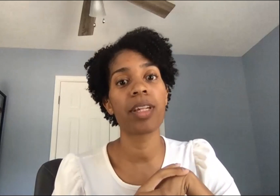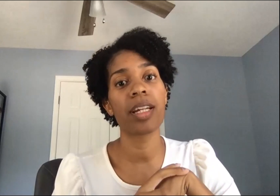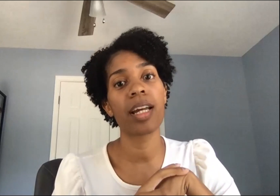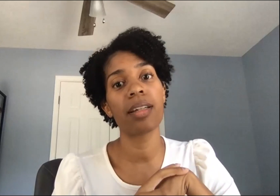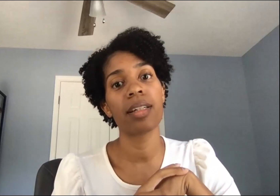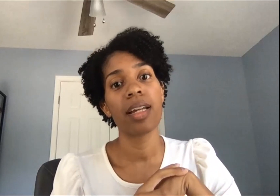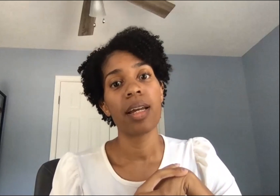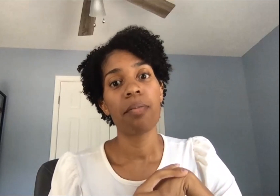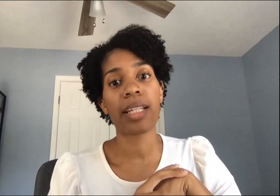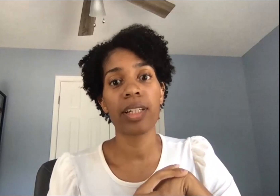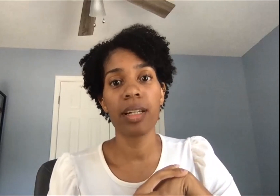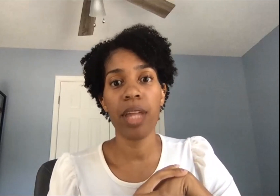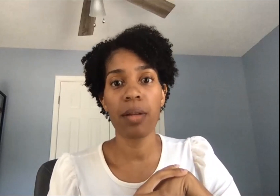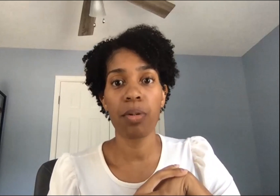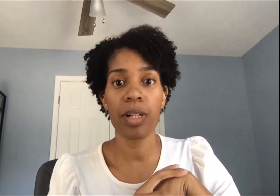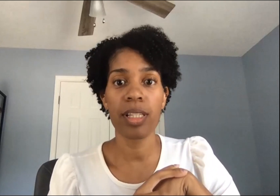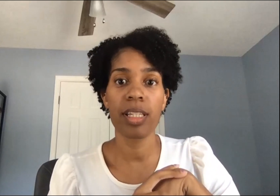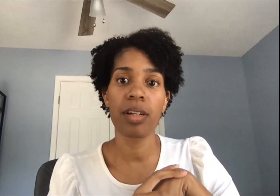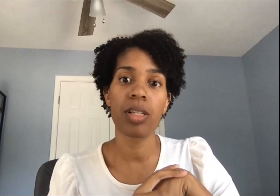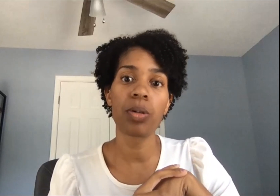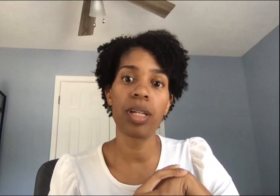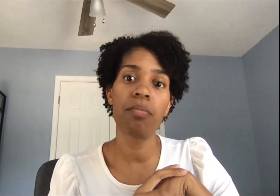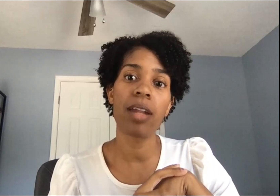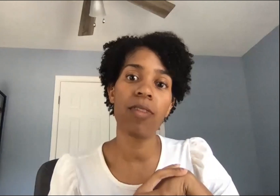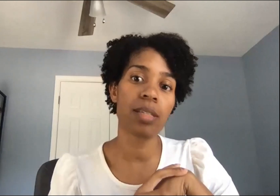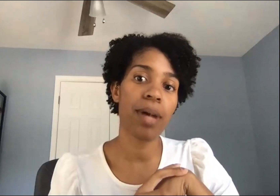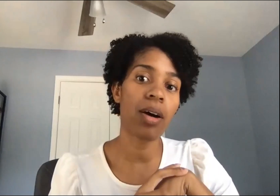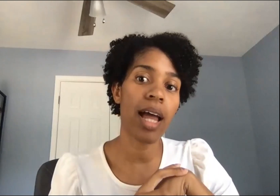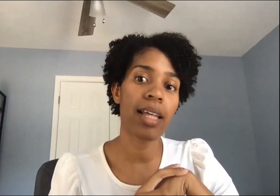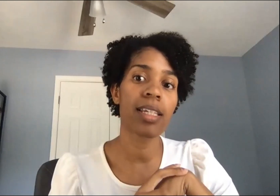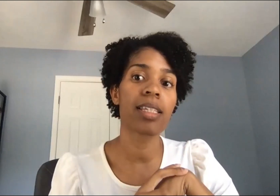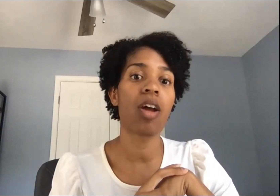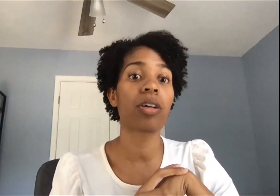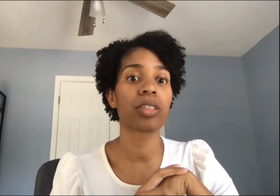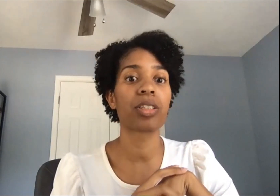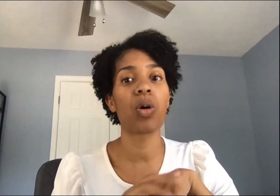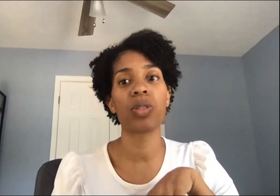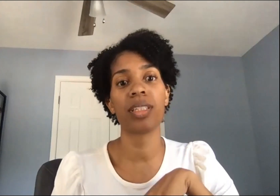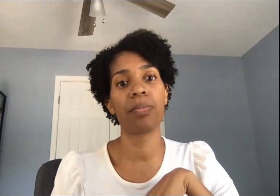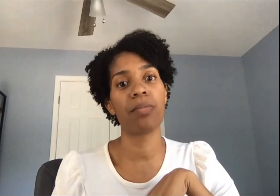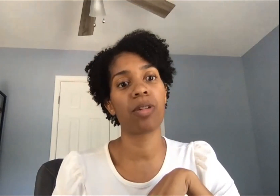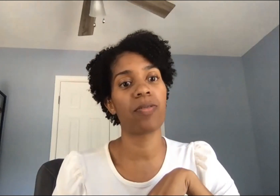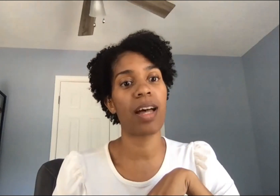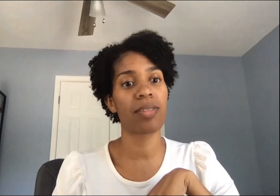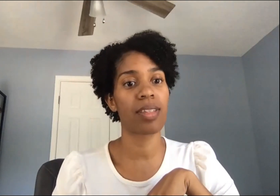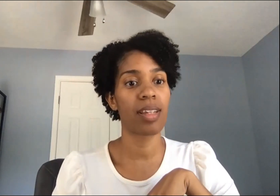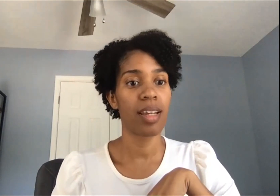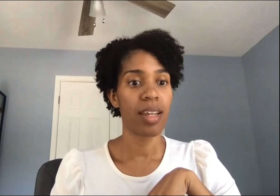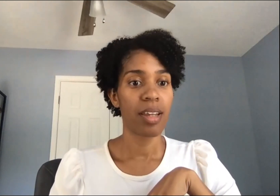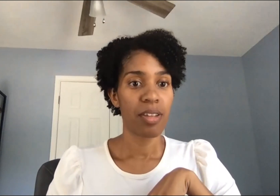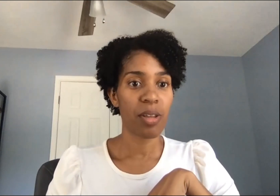exploration of the gut bacterium that imports serotonin, modifies bile acids, and alters host lipid